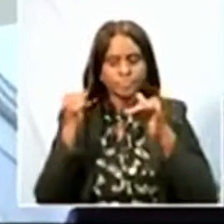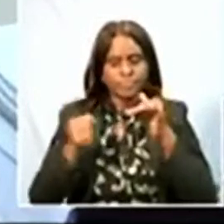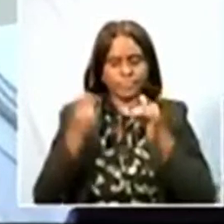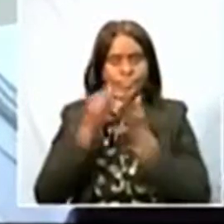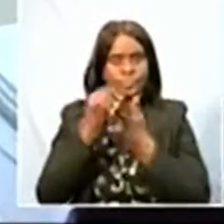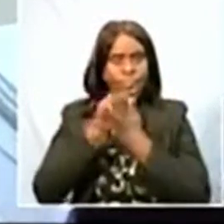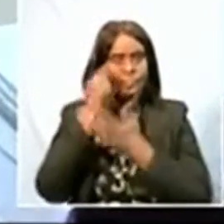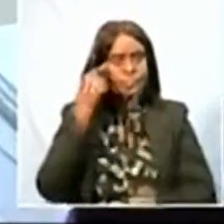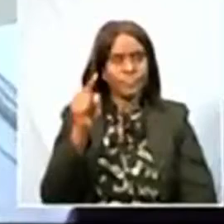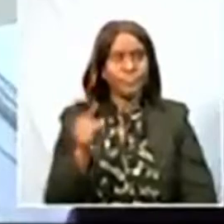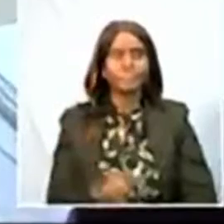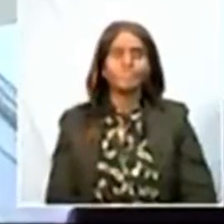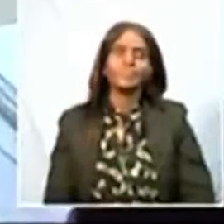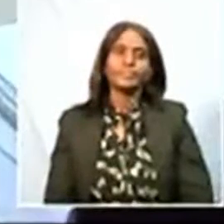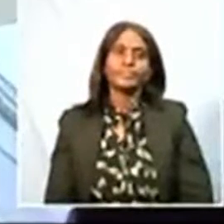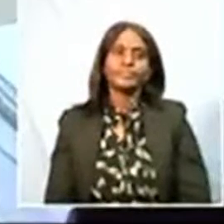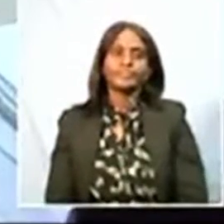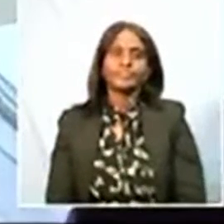is for